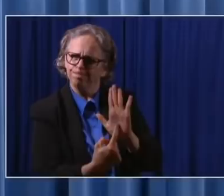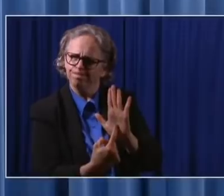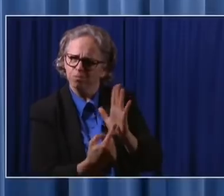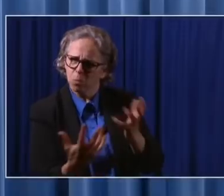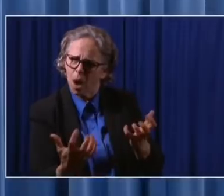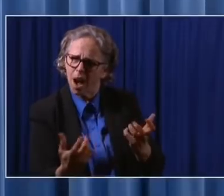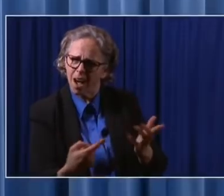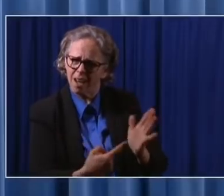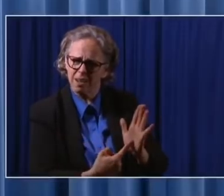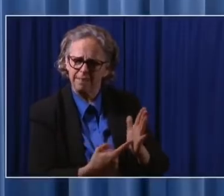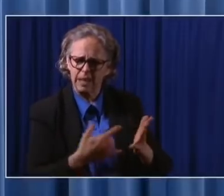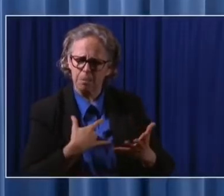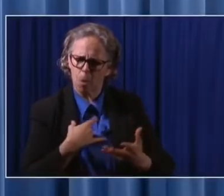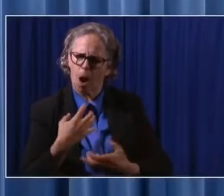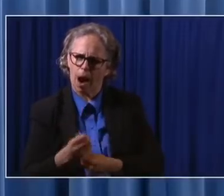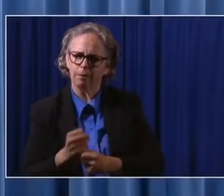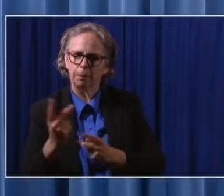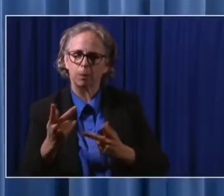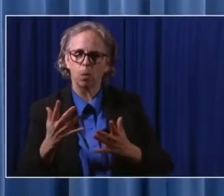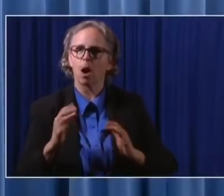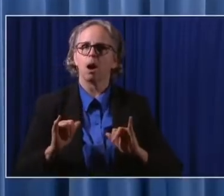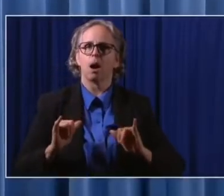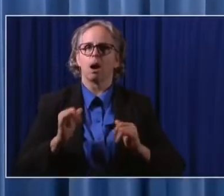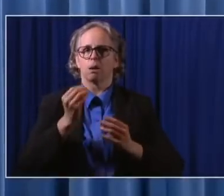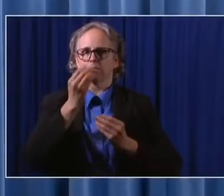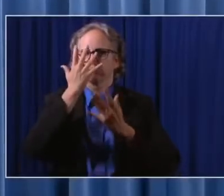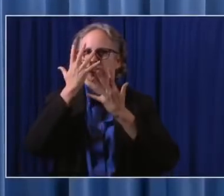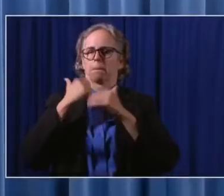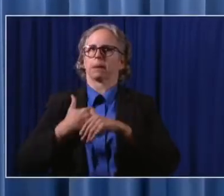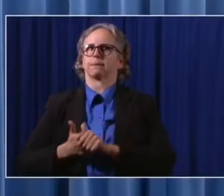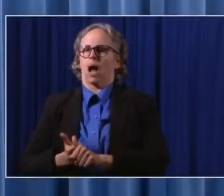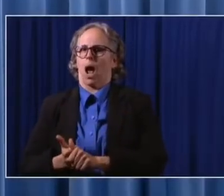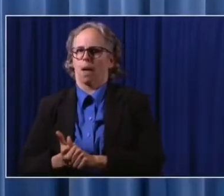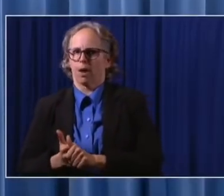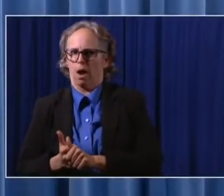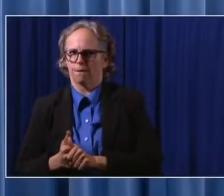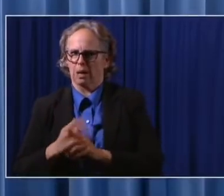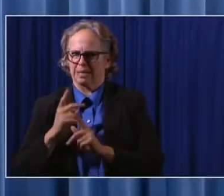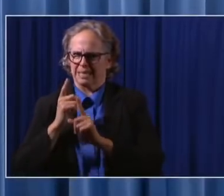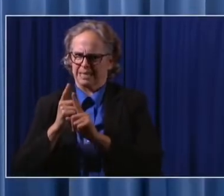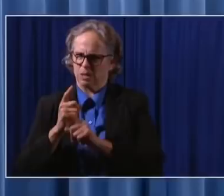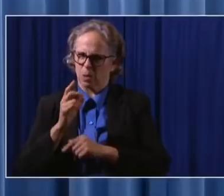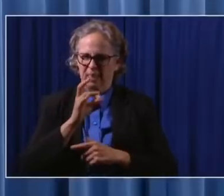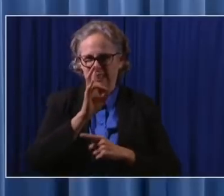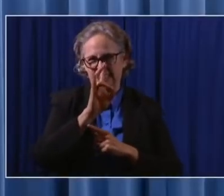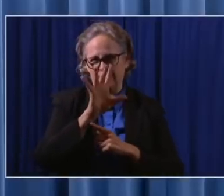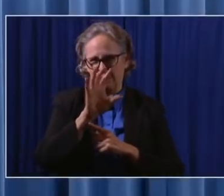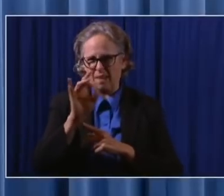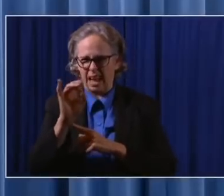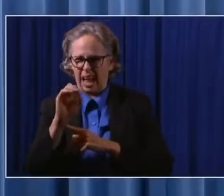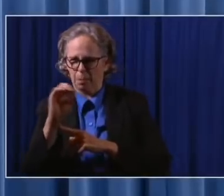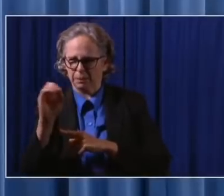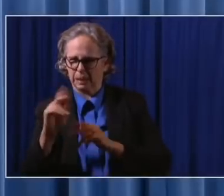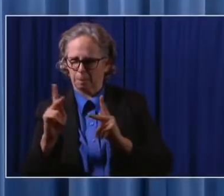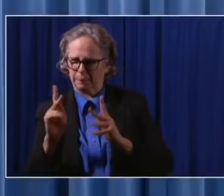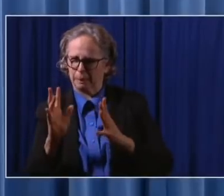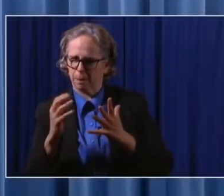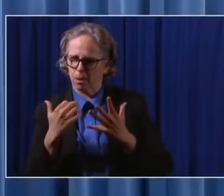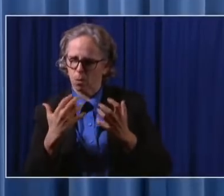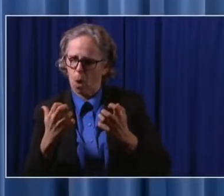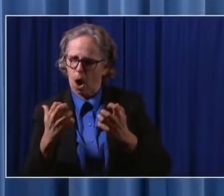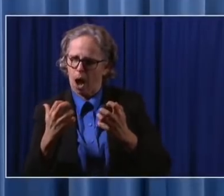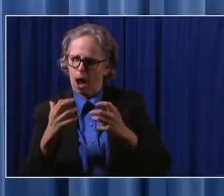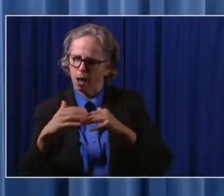We know that. But if we can get 75 or 80%, we're going to knock this thing in the head pretty hard. Thank you.